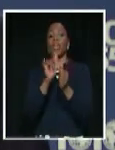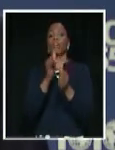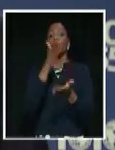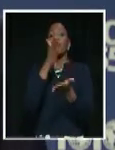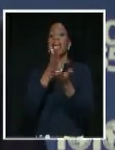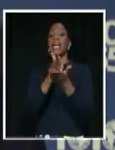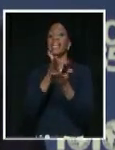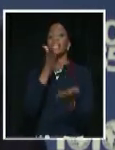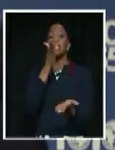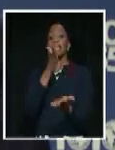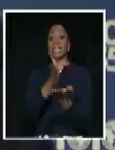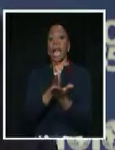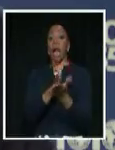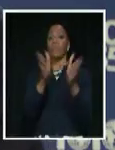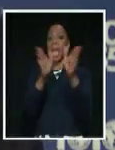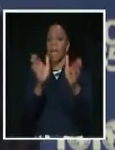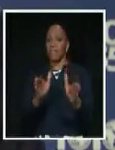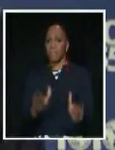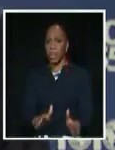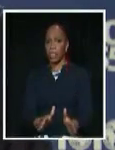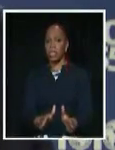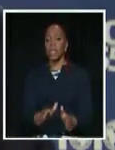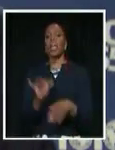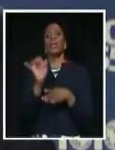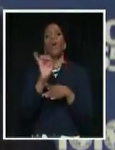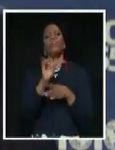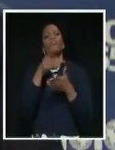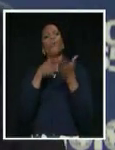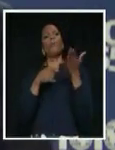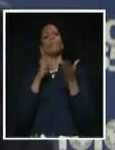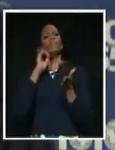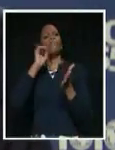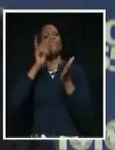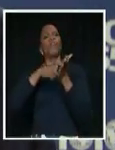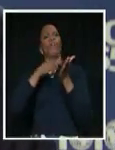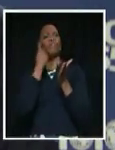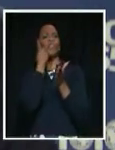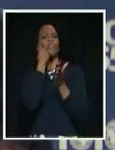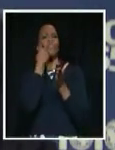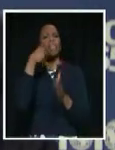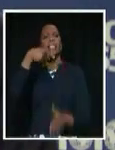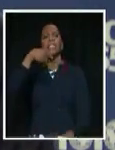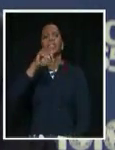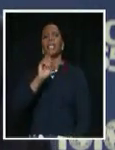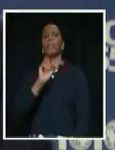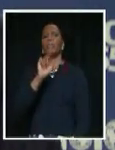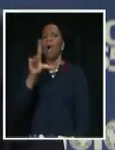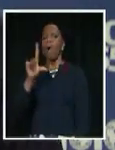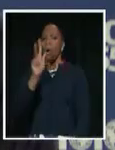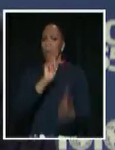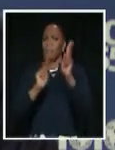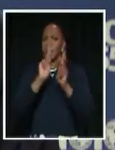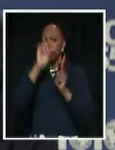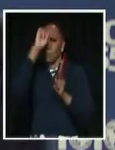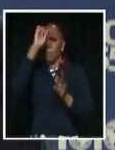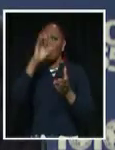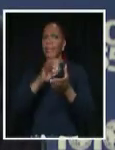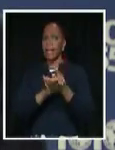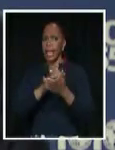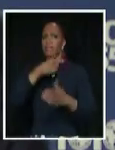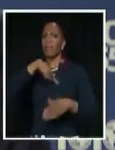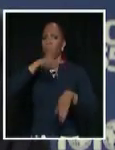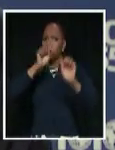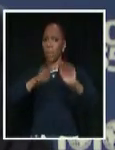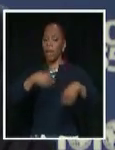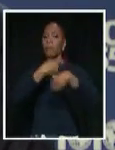frisk and the division it's caused. But the other thing you saw in this recent poll is people believe, by a clear, wide margin, they believe that we can make the